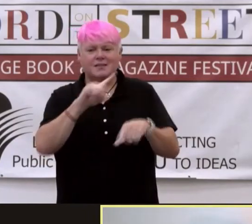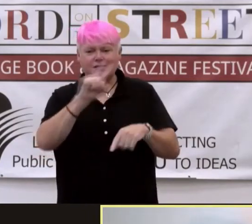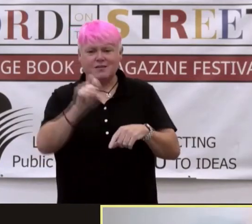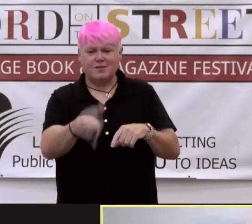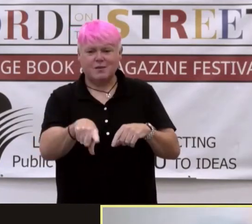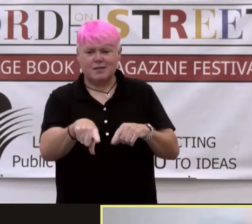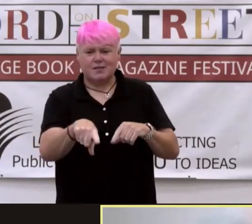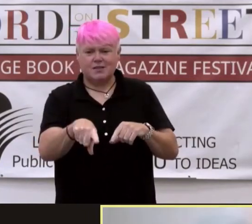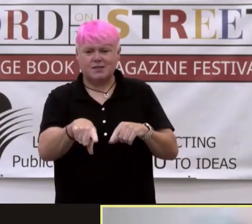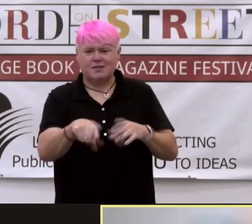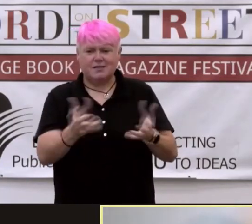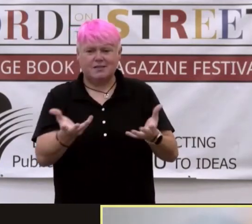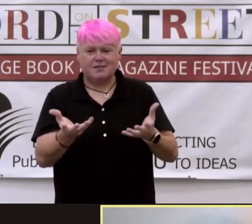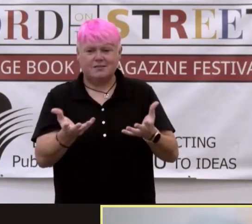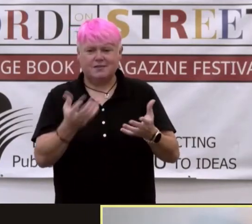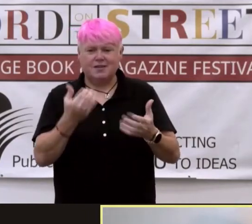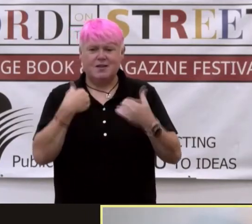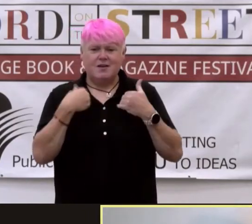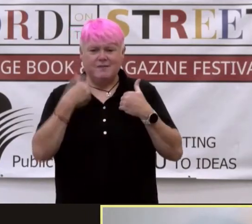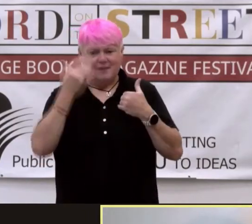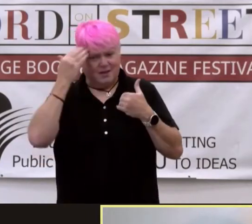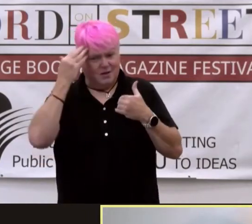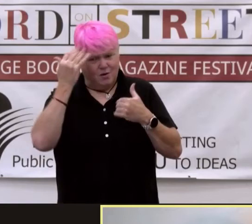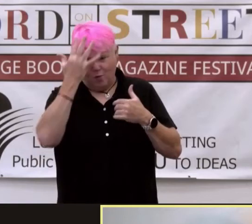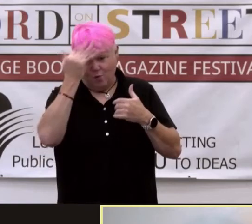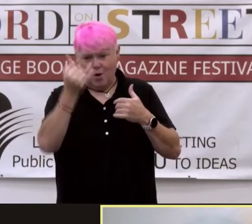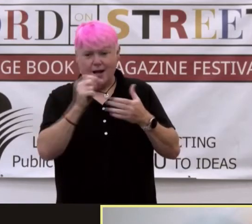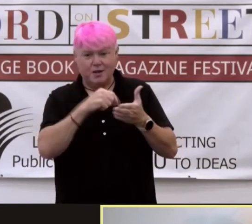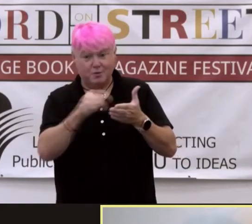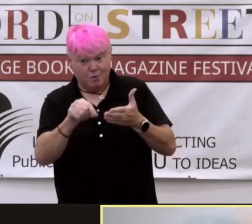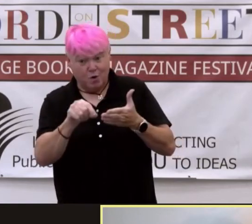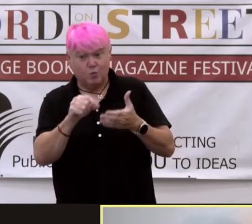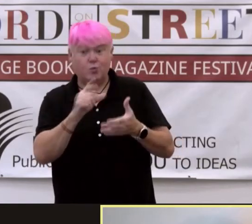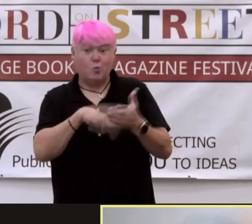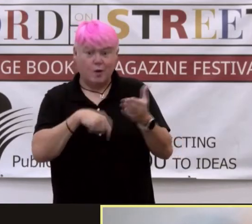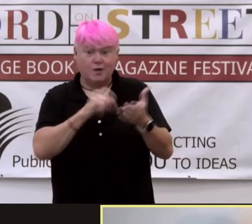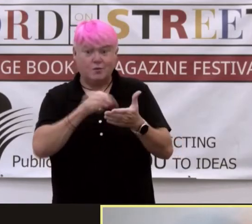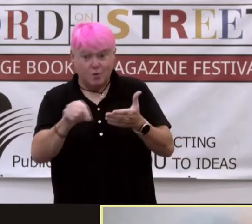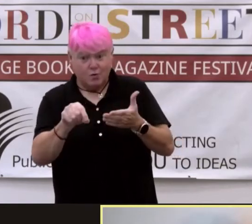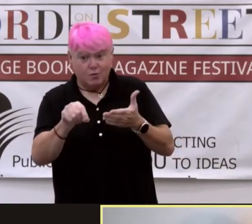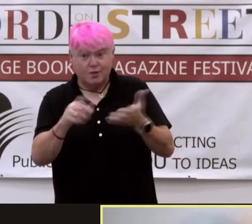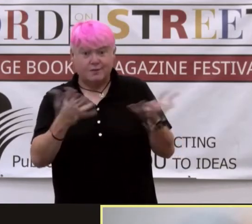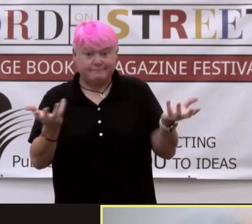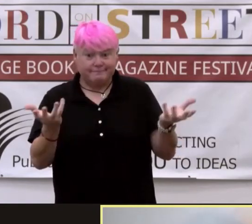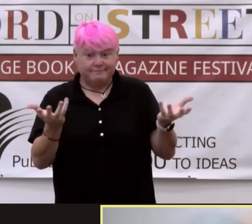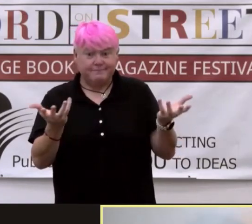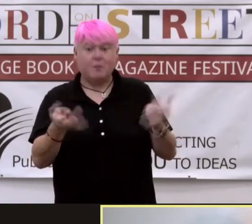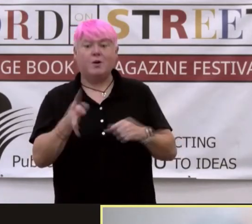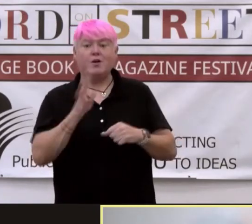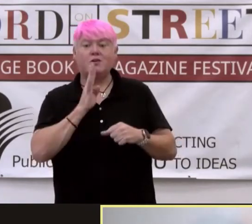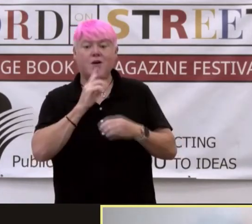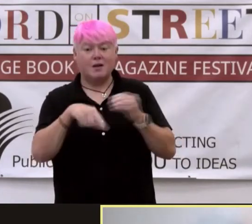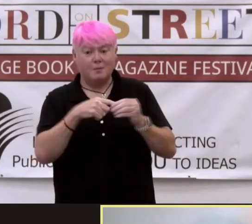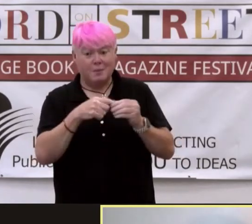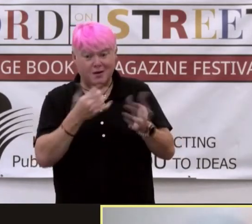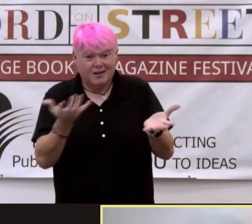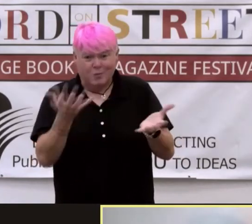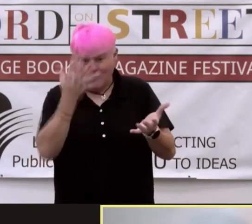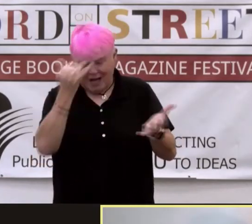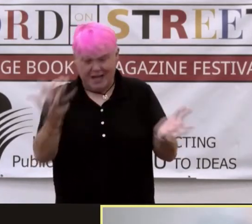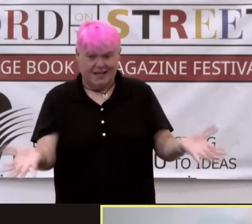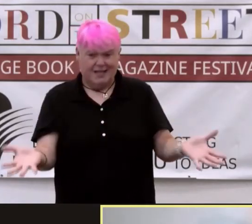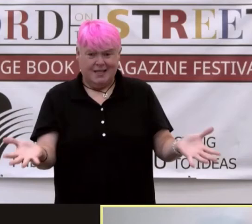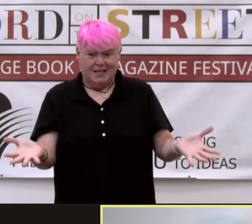Like, I'm just like, you have to know why you wrote what you wrote, and you have to be able to back that up with talking about it. But beyond